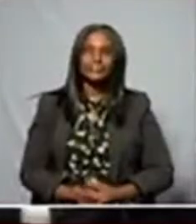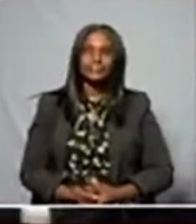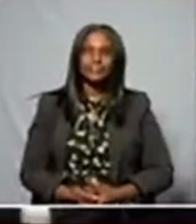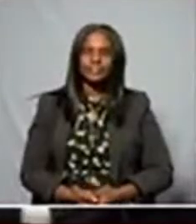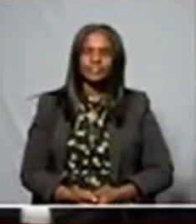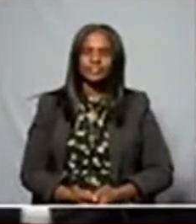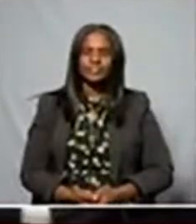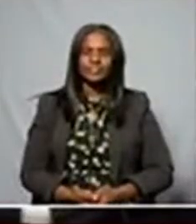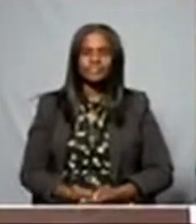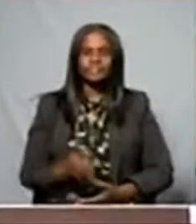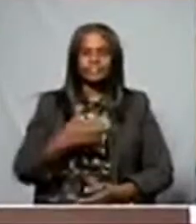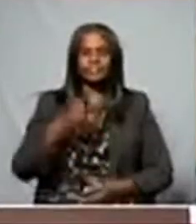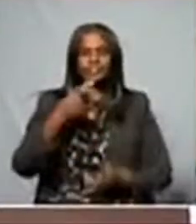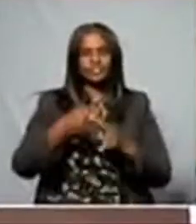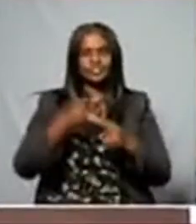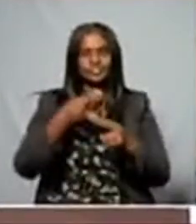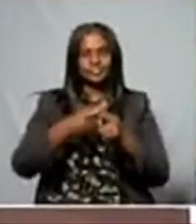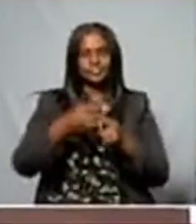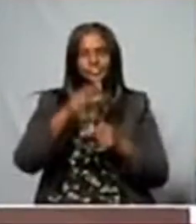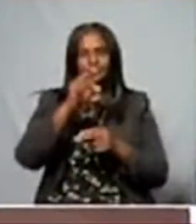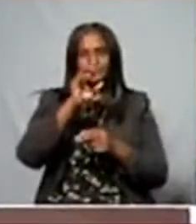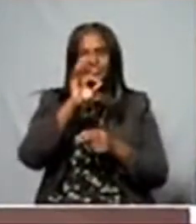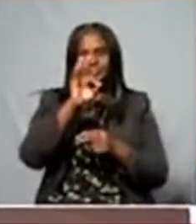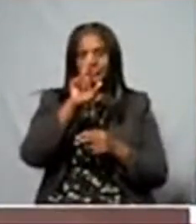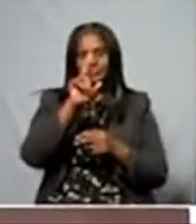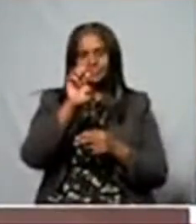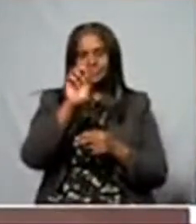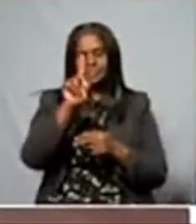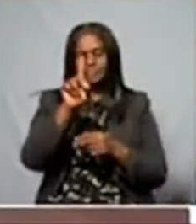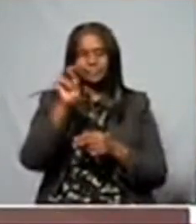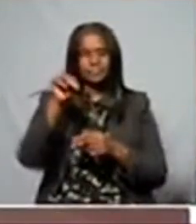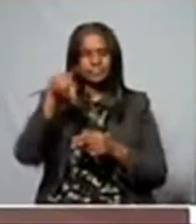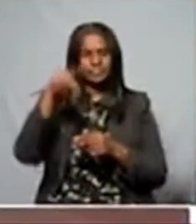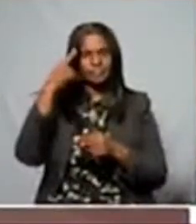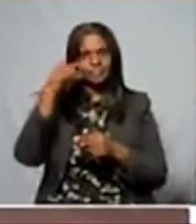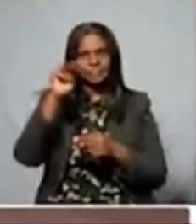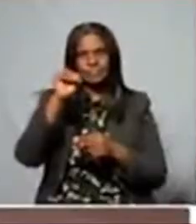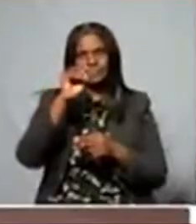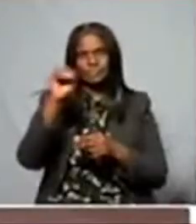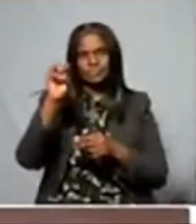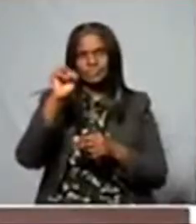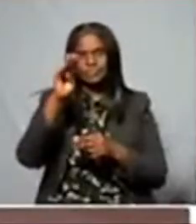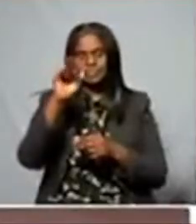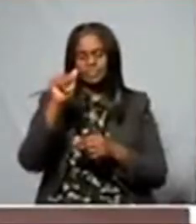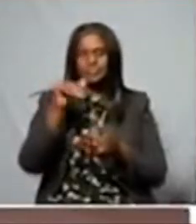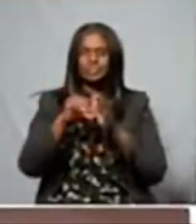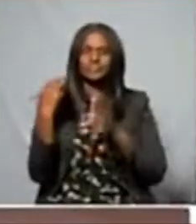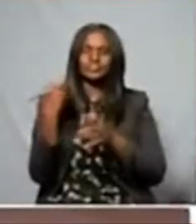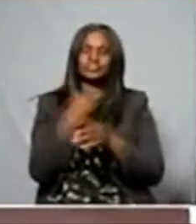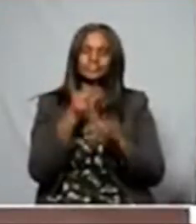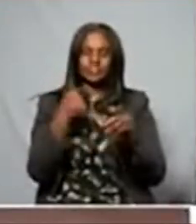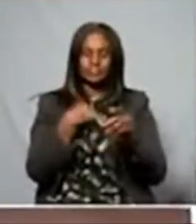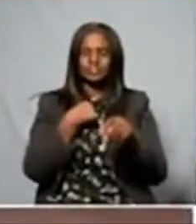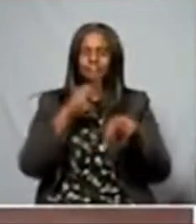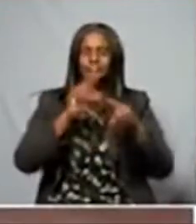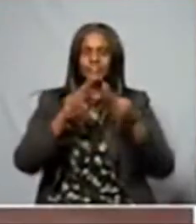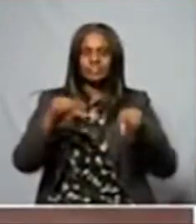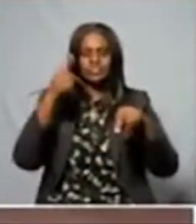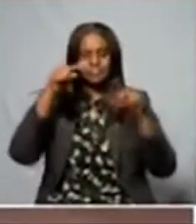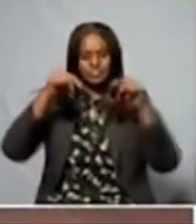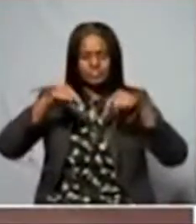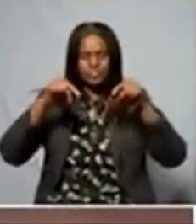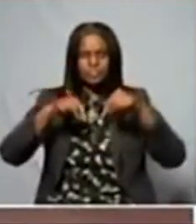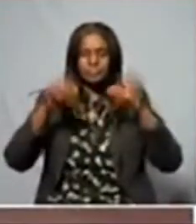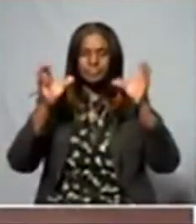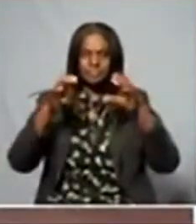Okay, thank you. And my name is Fred Jatila, a Member of Parliament for Momba constituency in Monze, also the chairperson for this